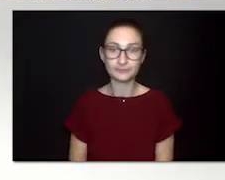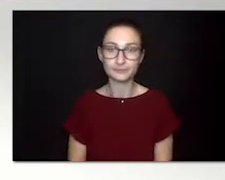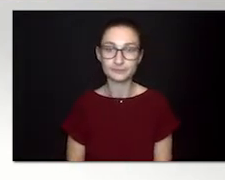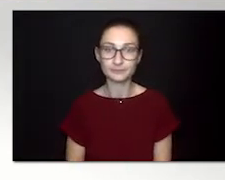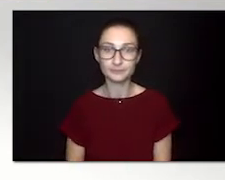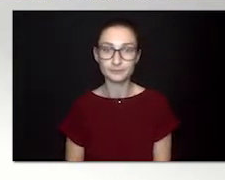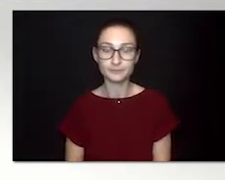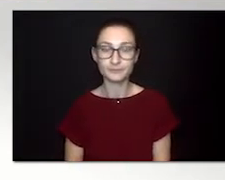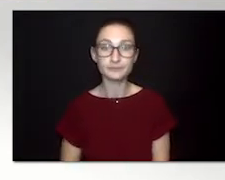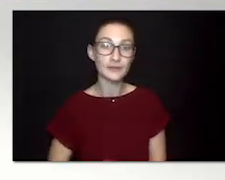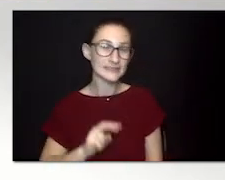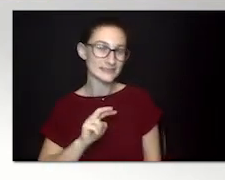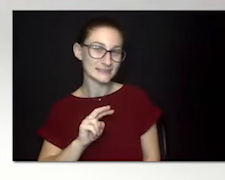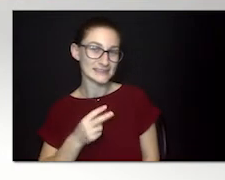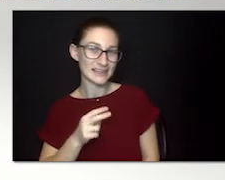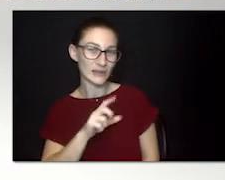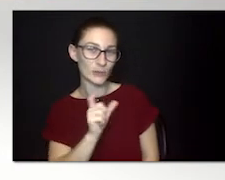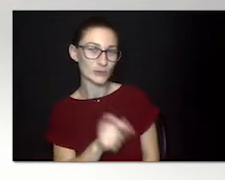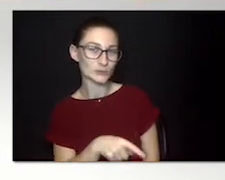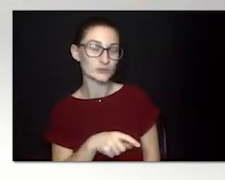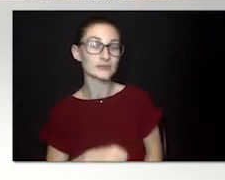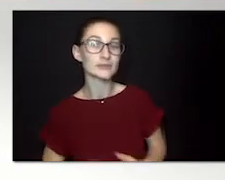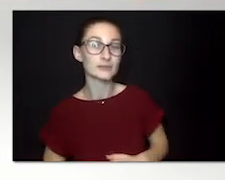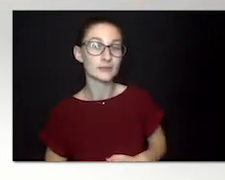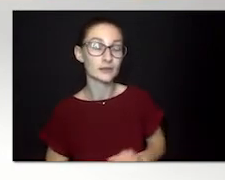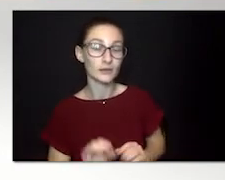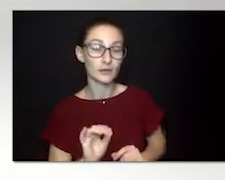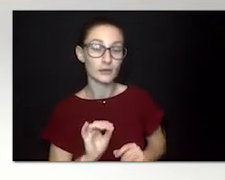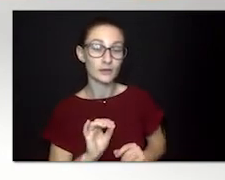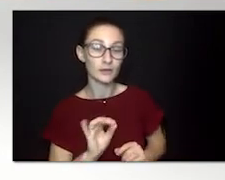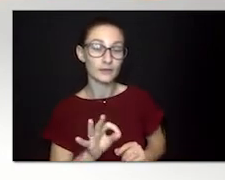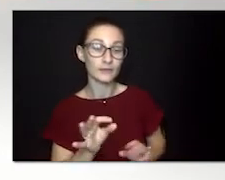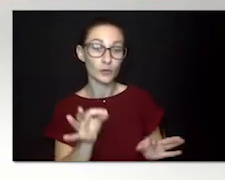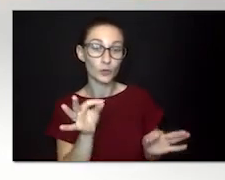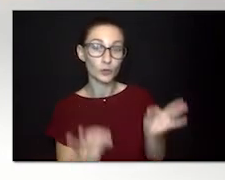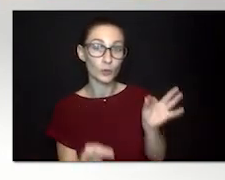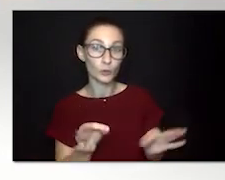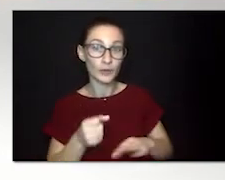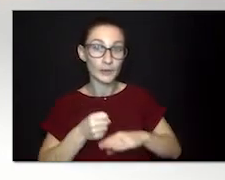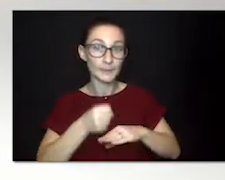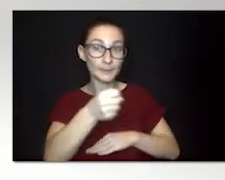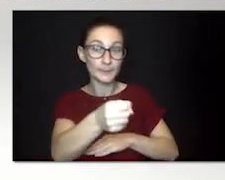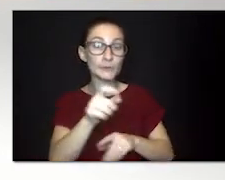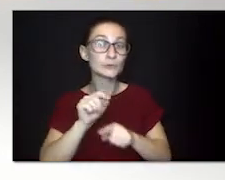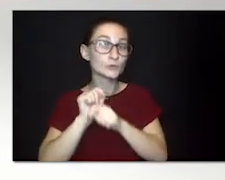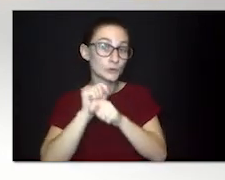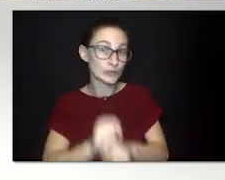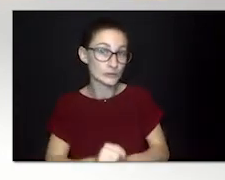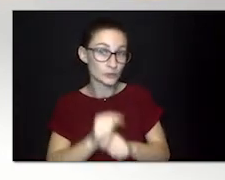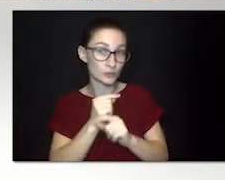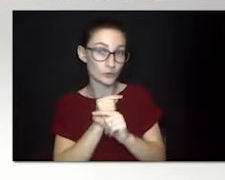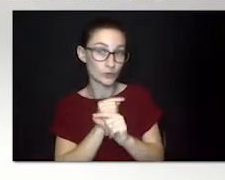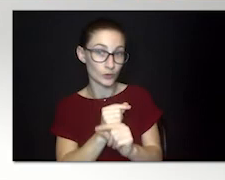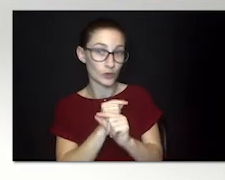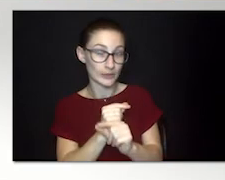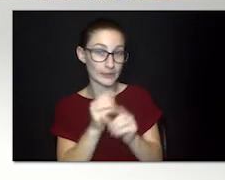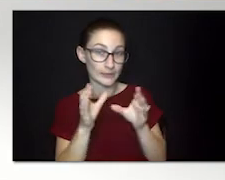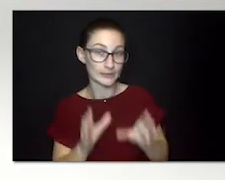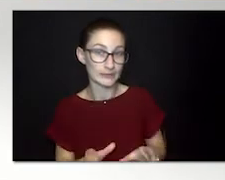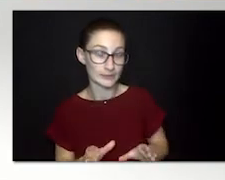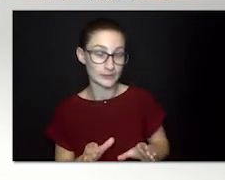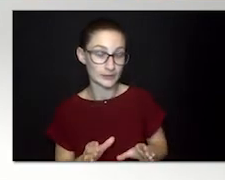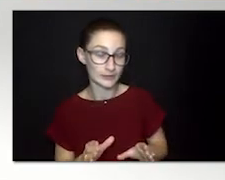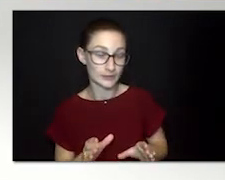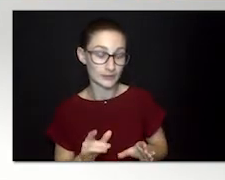a guardian. Okay, my second question was, if a court appoints a traditional guardian,